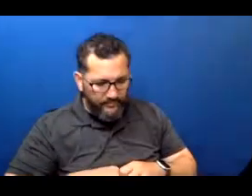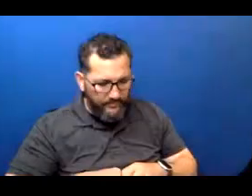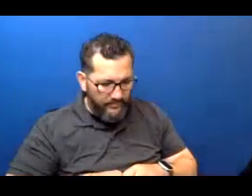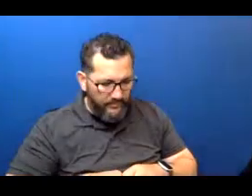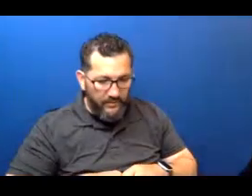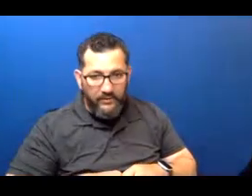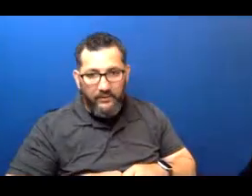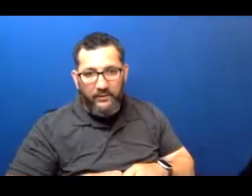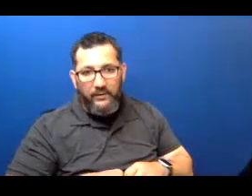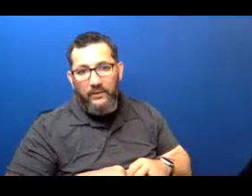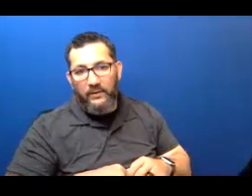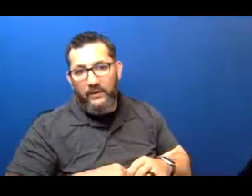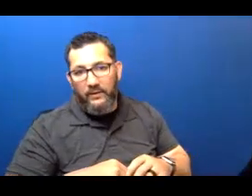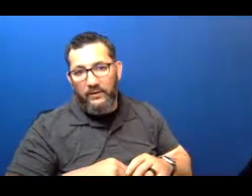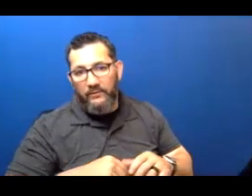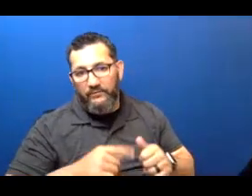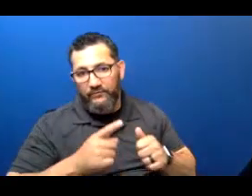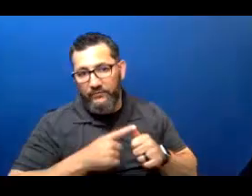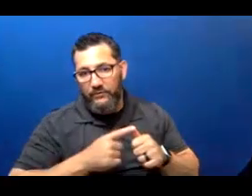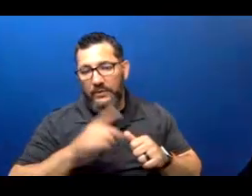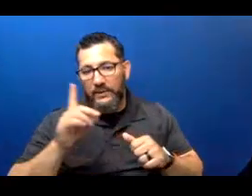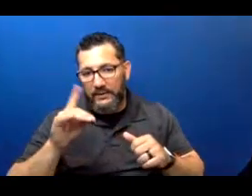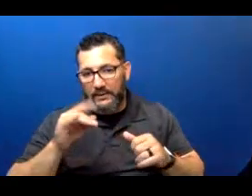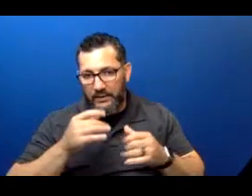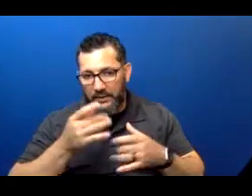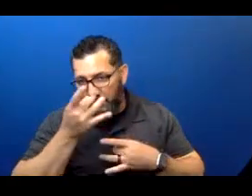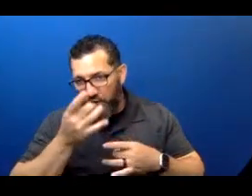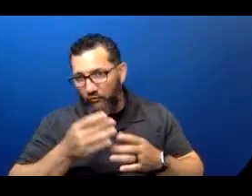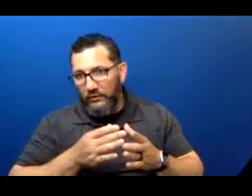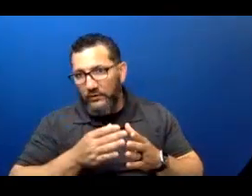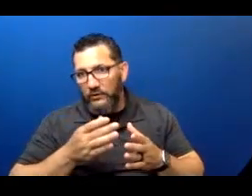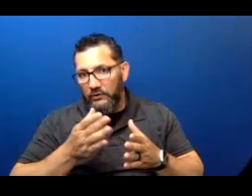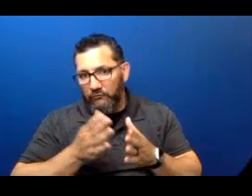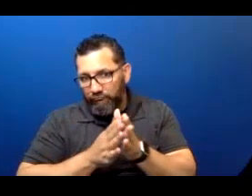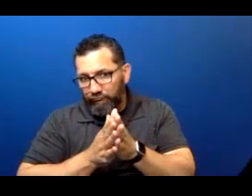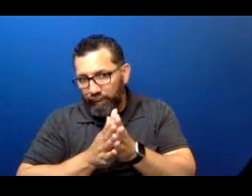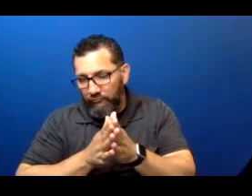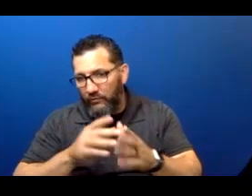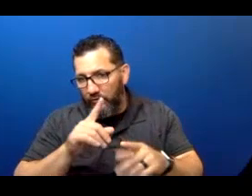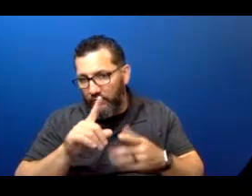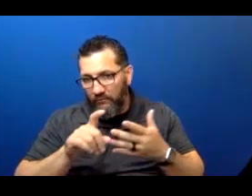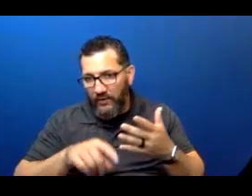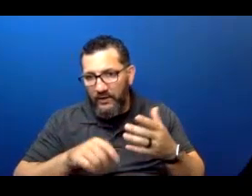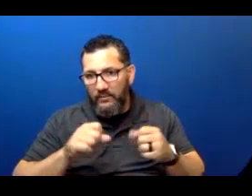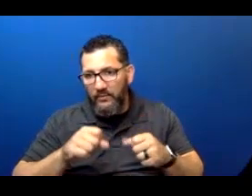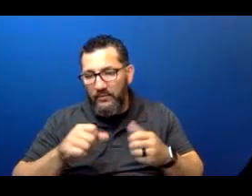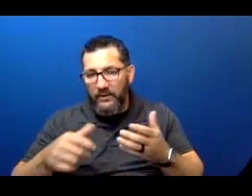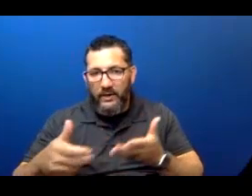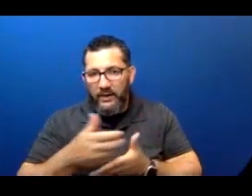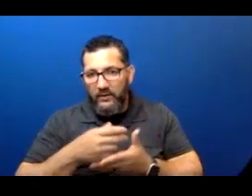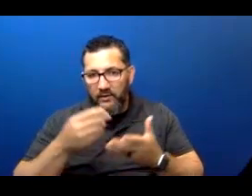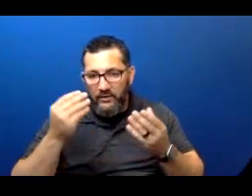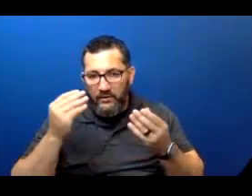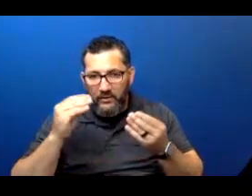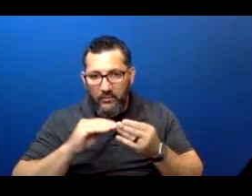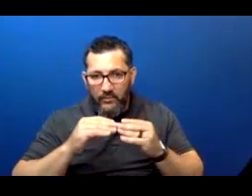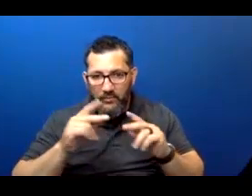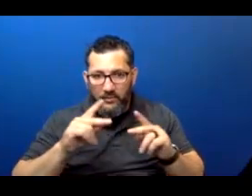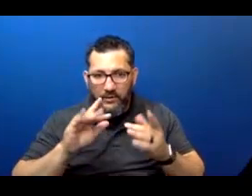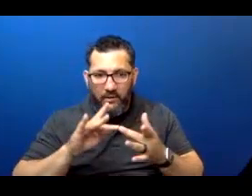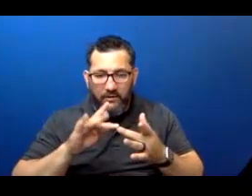So like I say, first I did an interest survey to be able to gather a number of individuals to be contacted